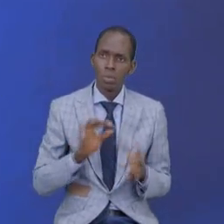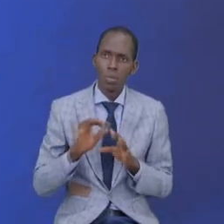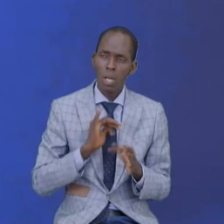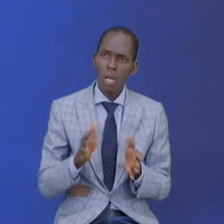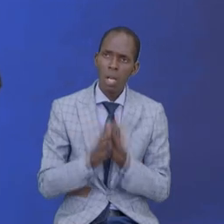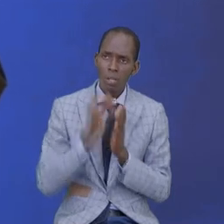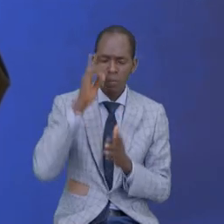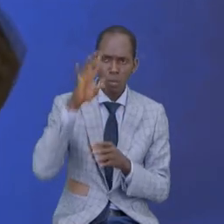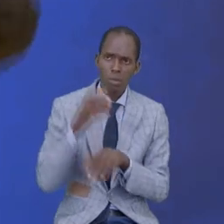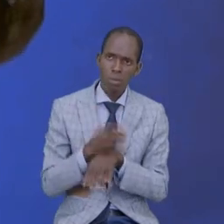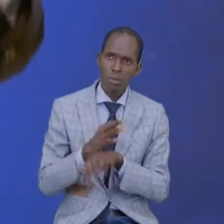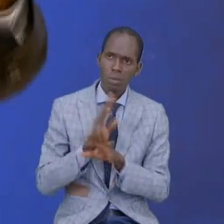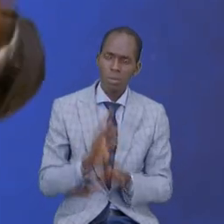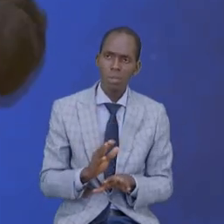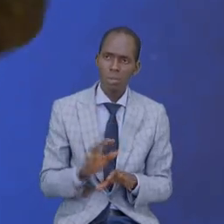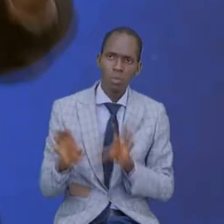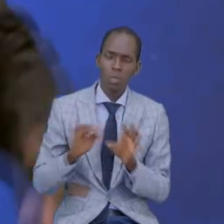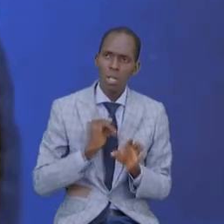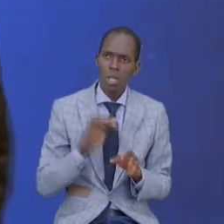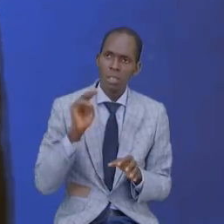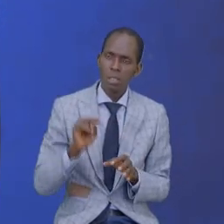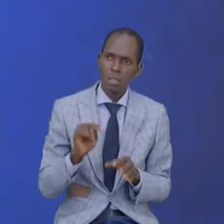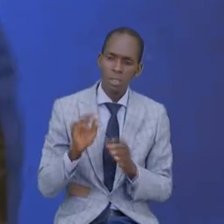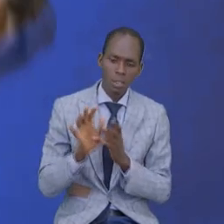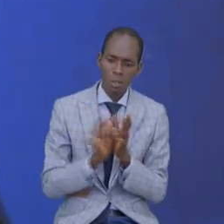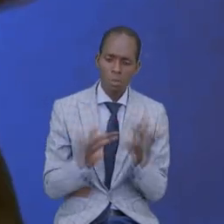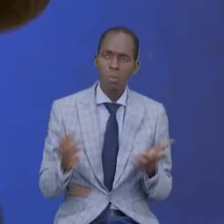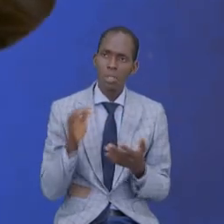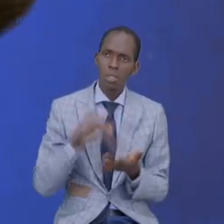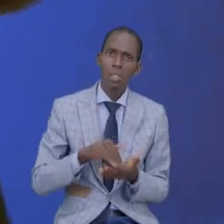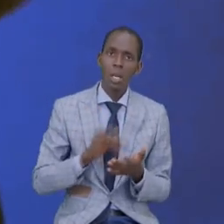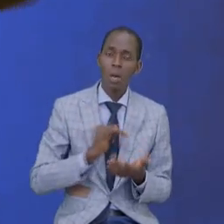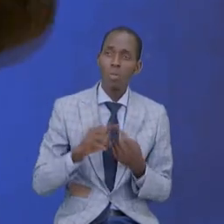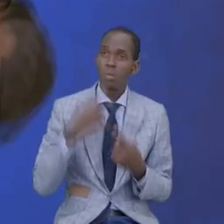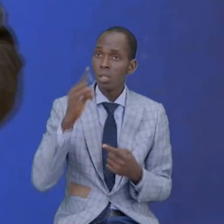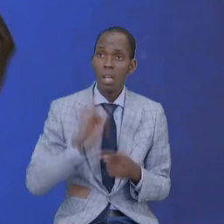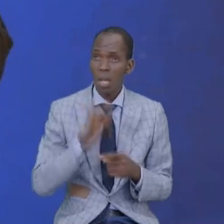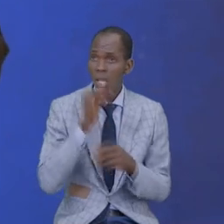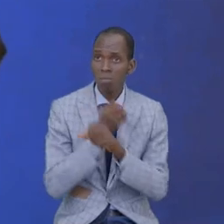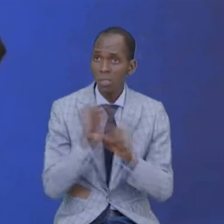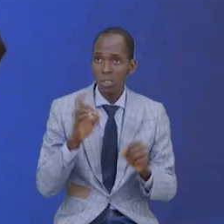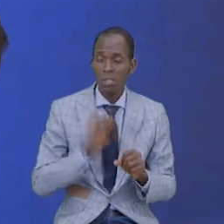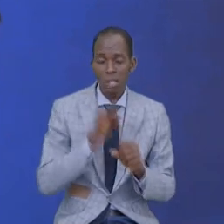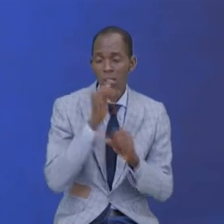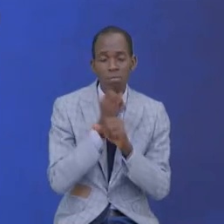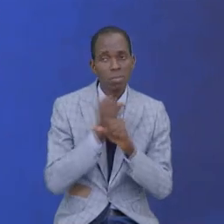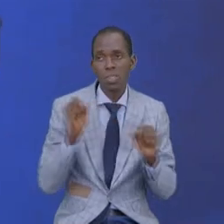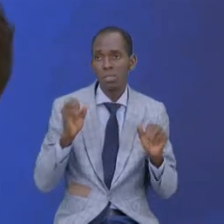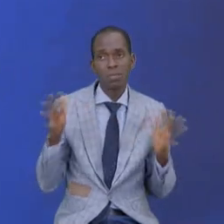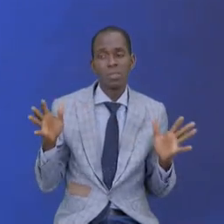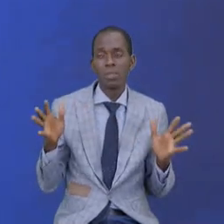I need your advice? And do I need any scripture again? I want to tell you, I'm saved, I'm saved. That's